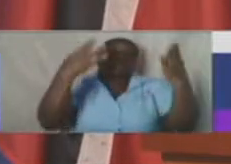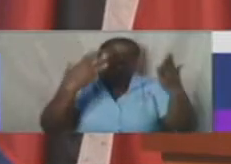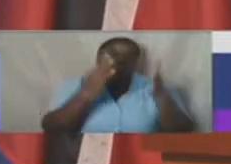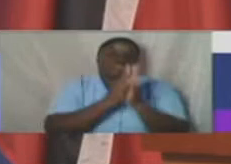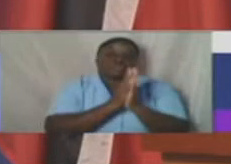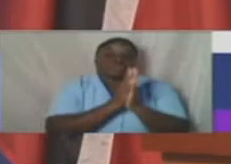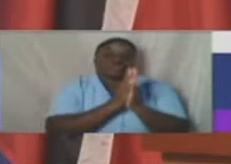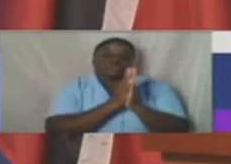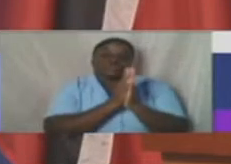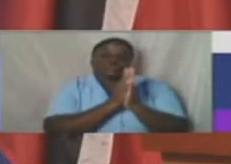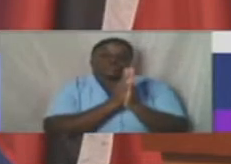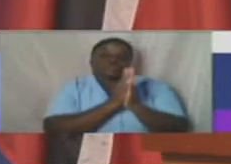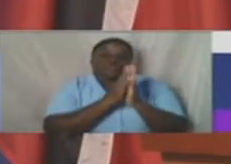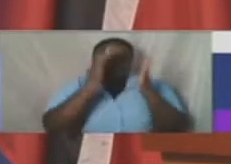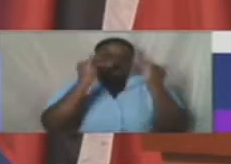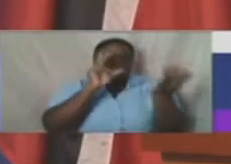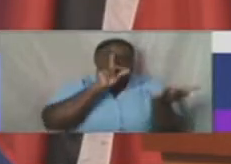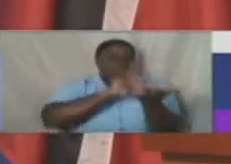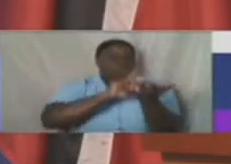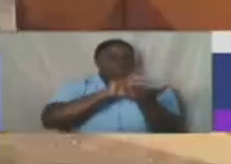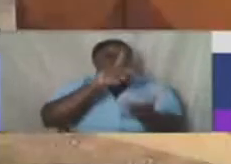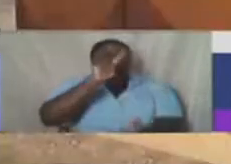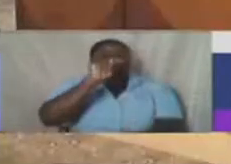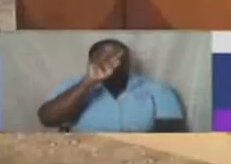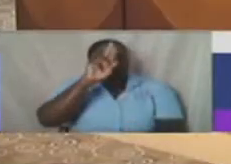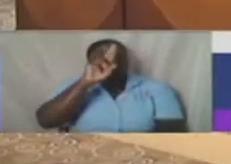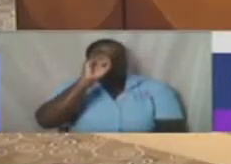to Dr. Trotman.